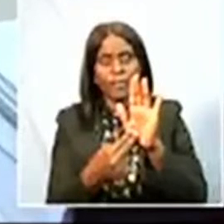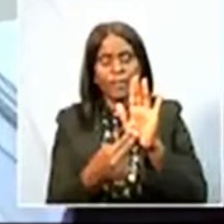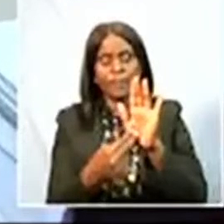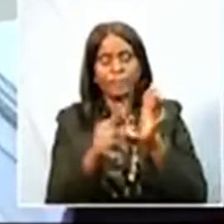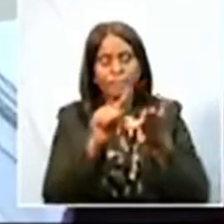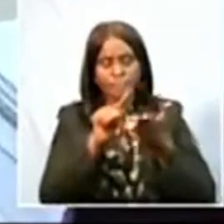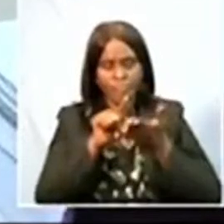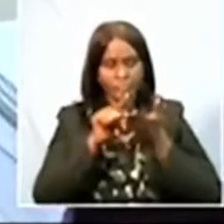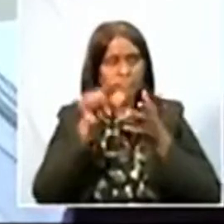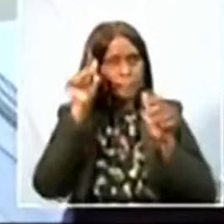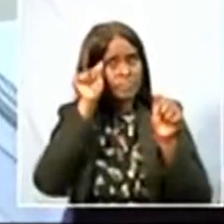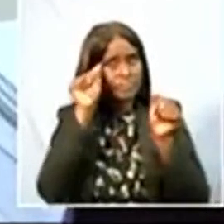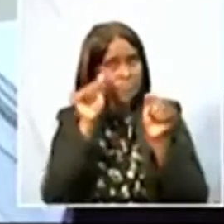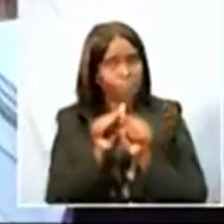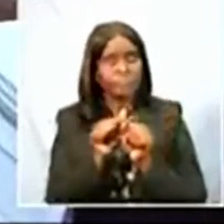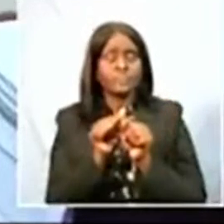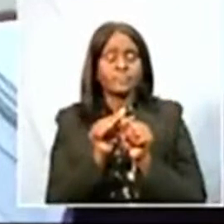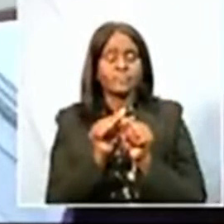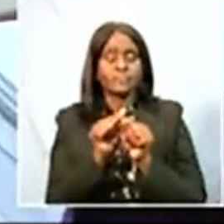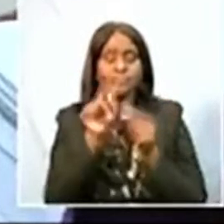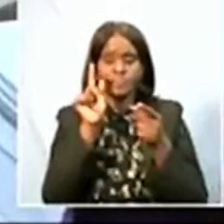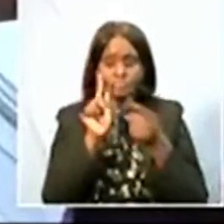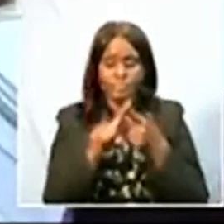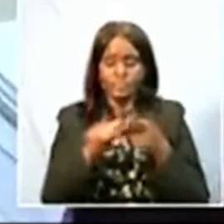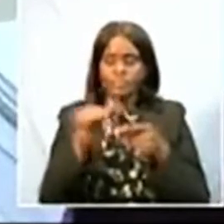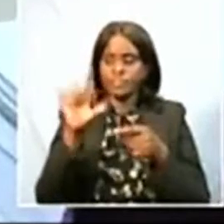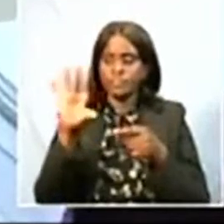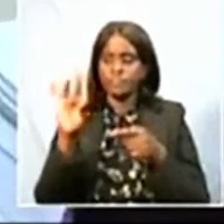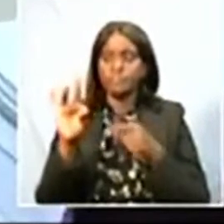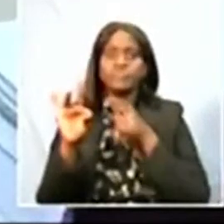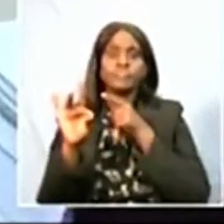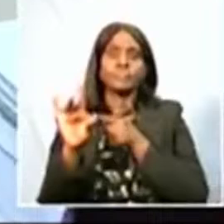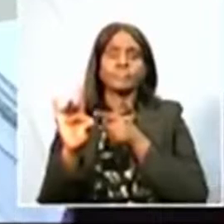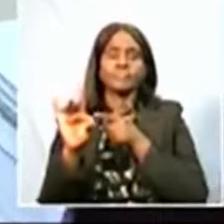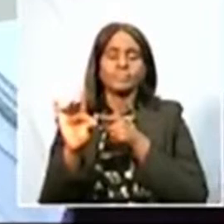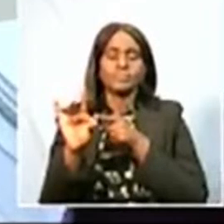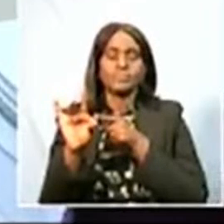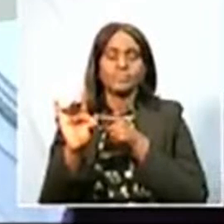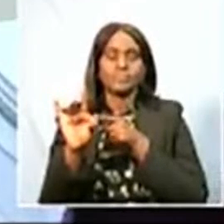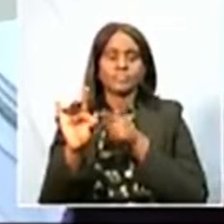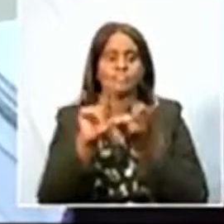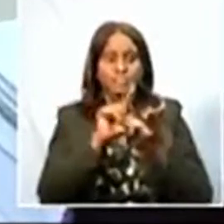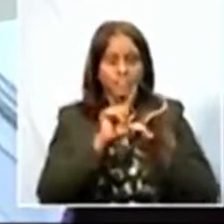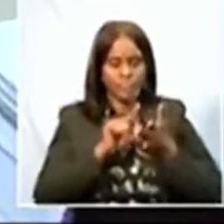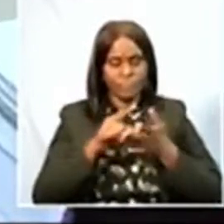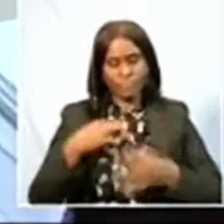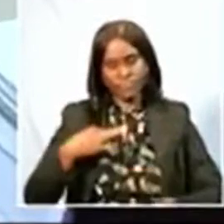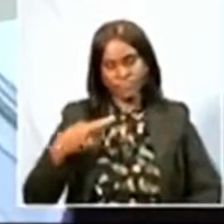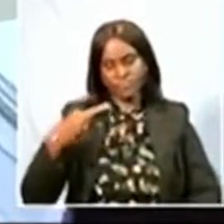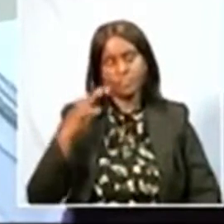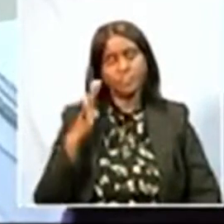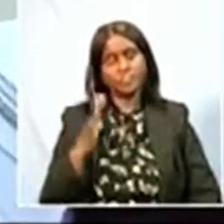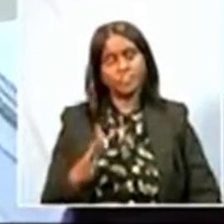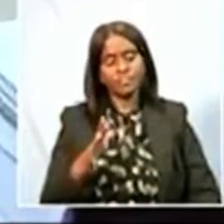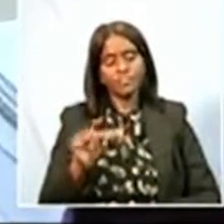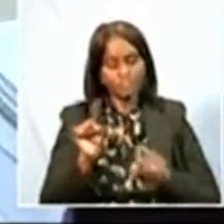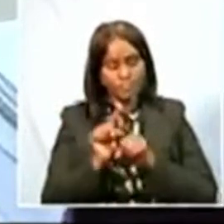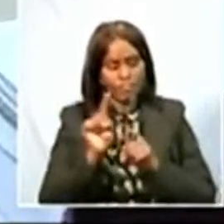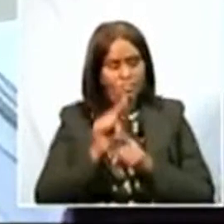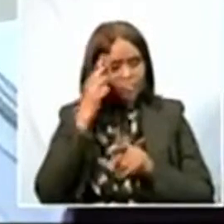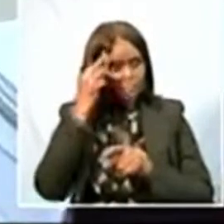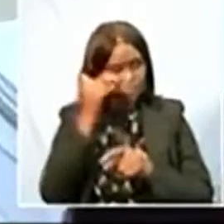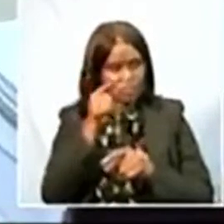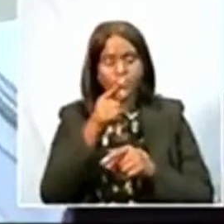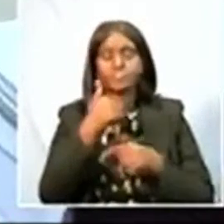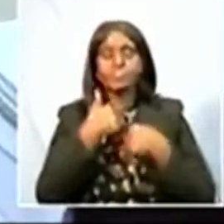loan agreements to 18 loan applicants. And the reasons that you